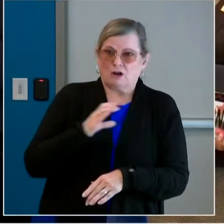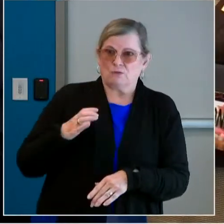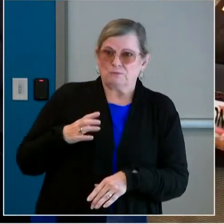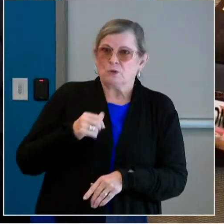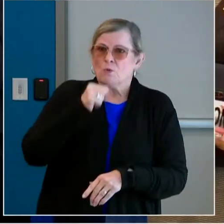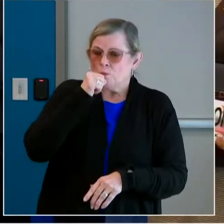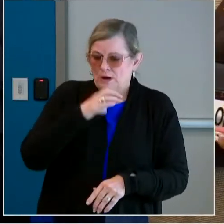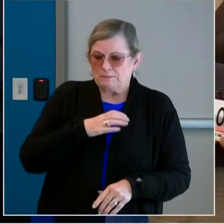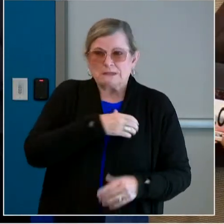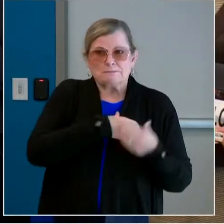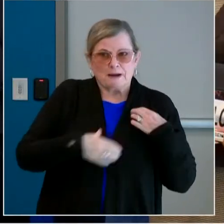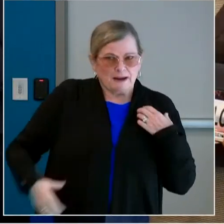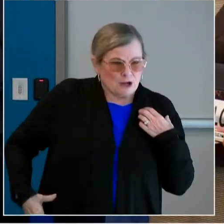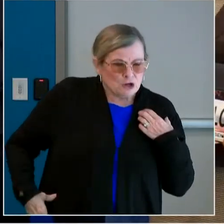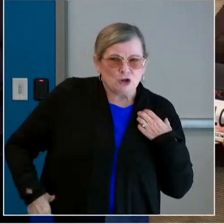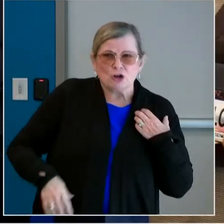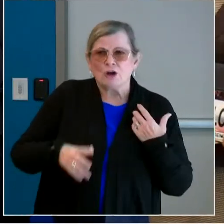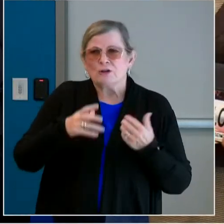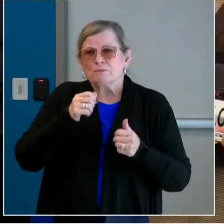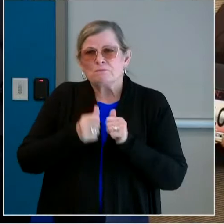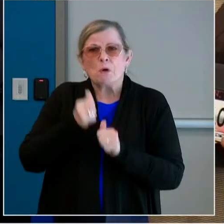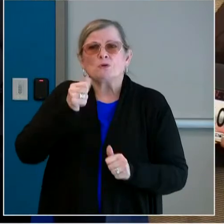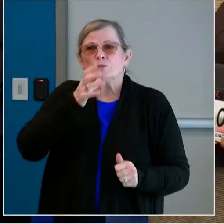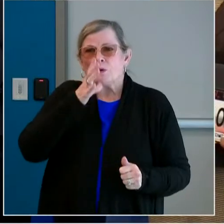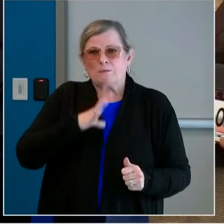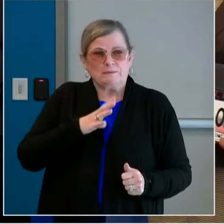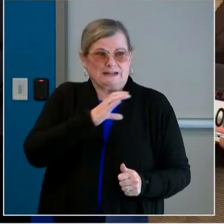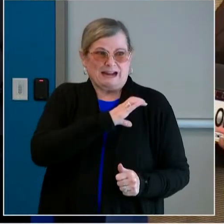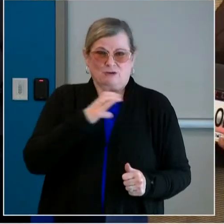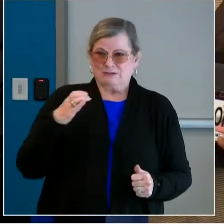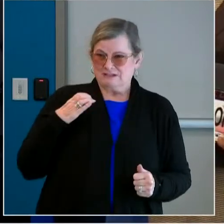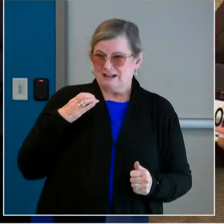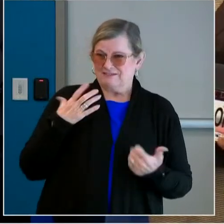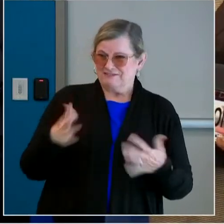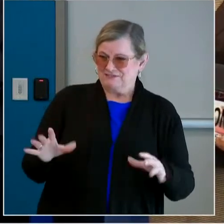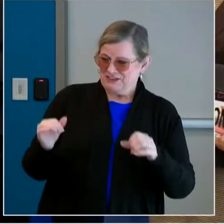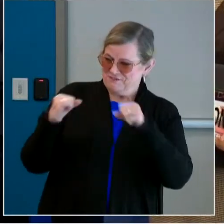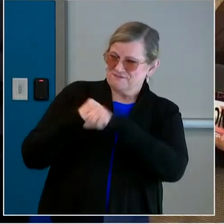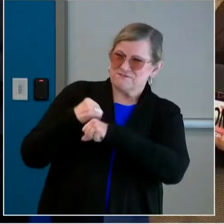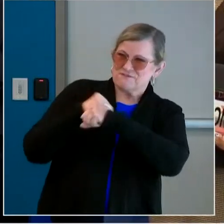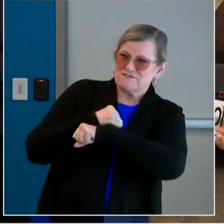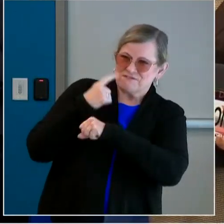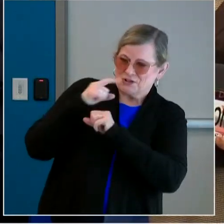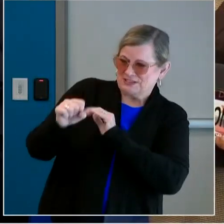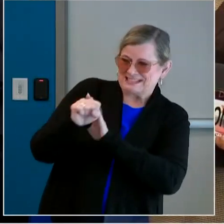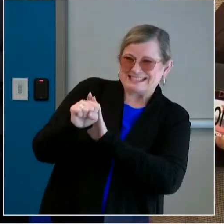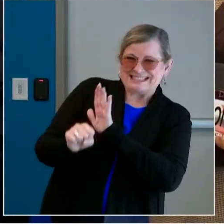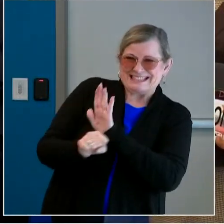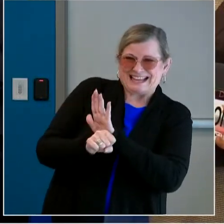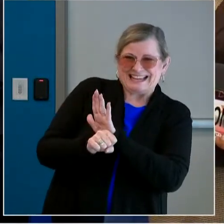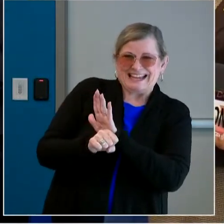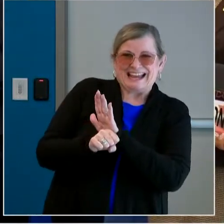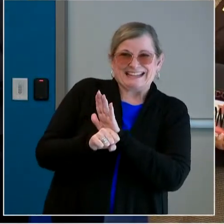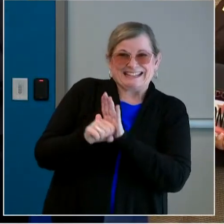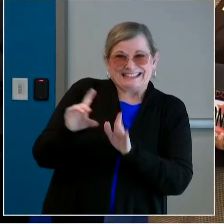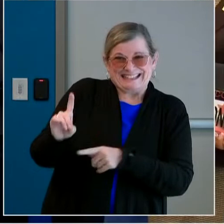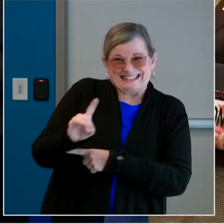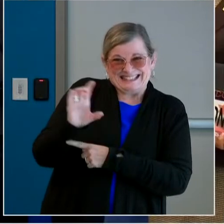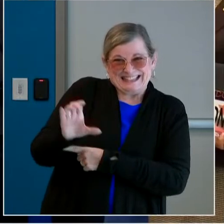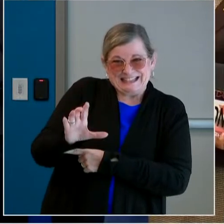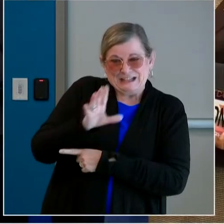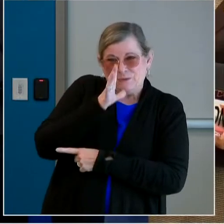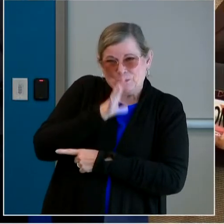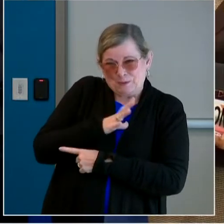council. And as we continue to fight for statehood and fight for the rights of district residents and women and girls, I am